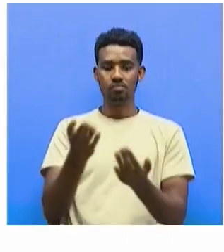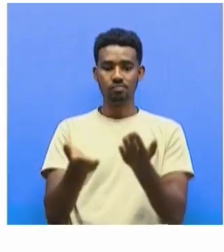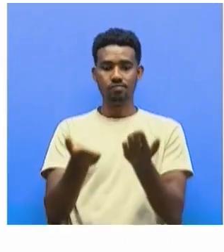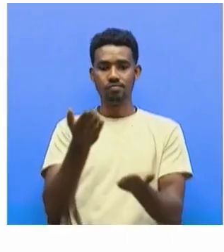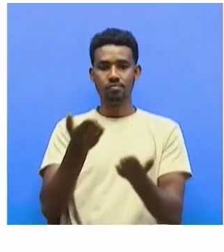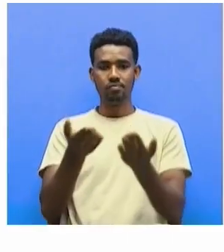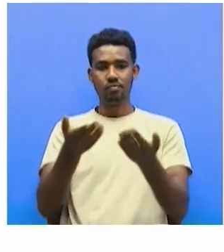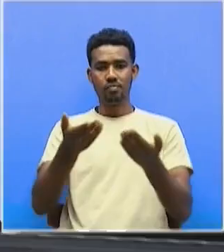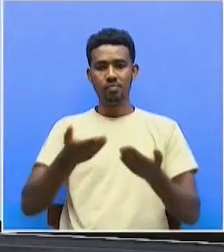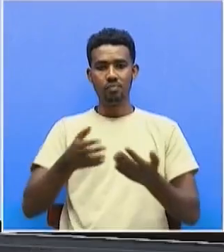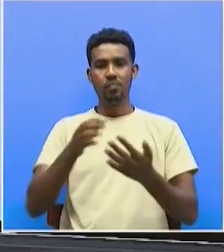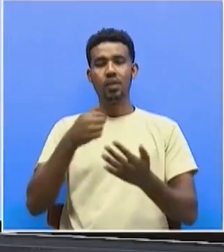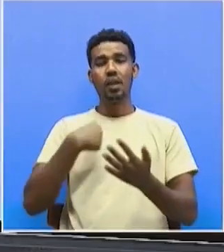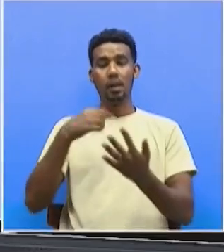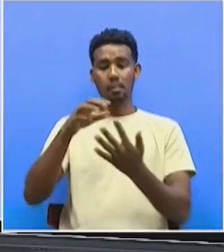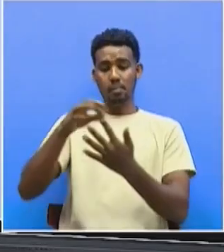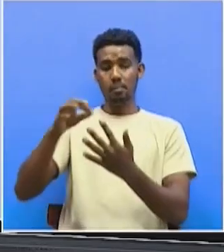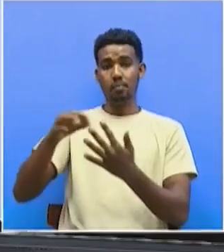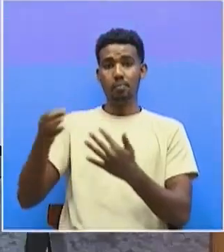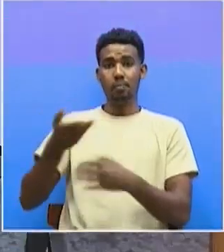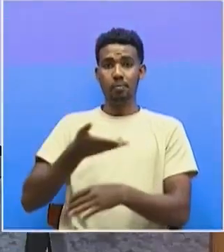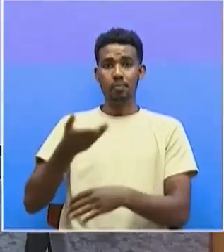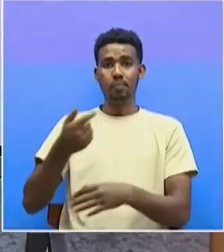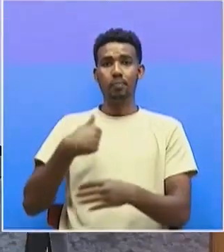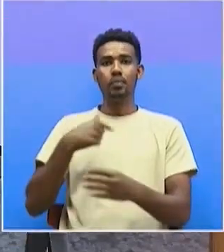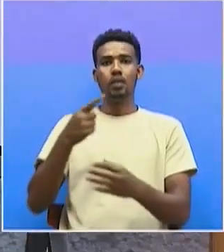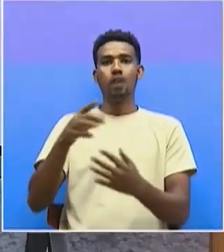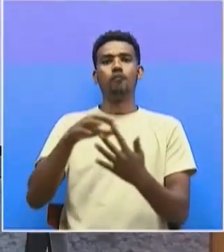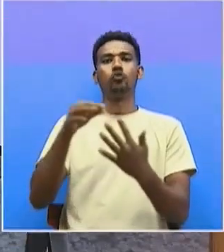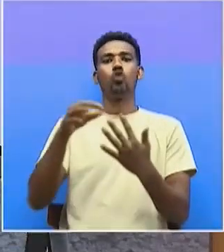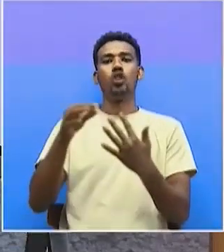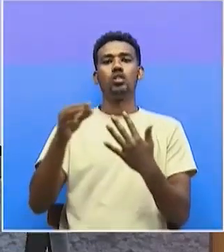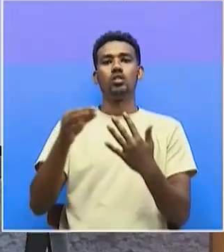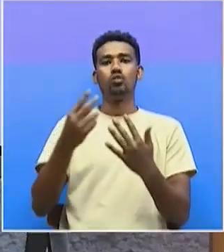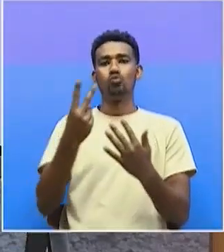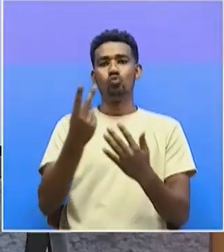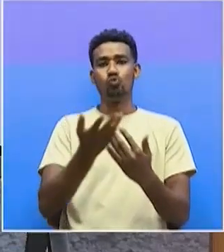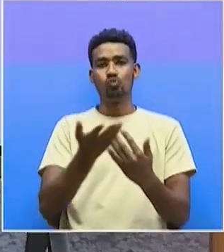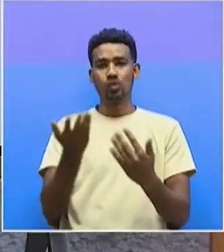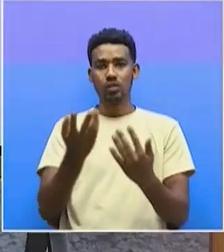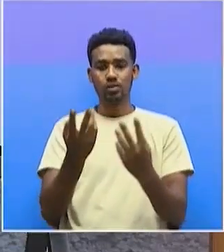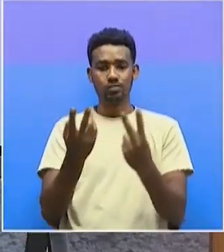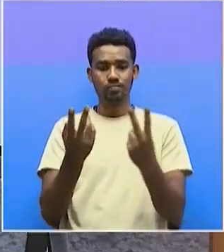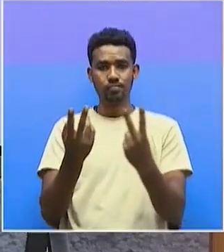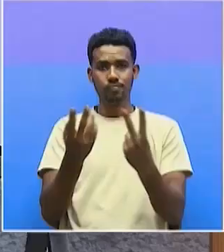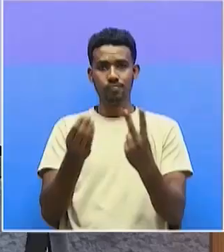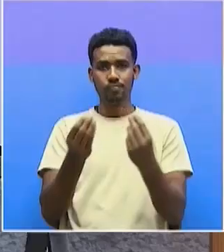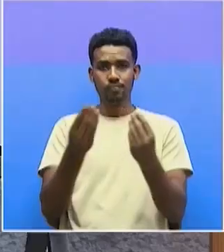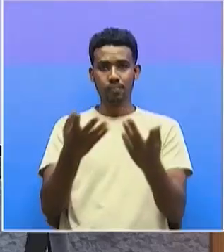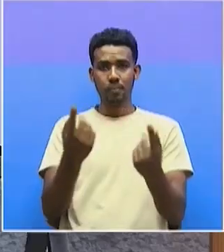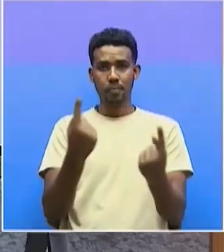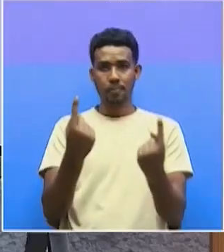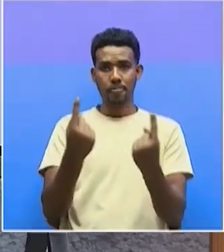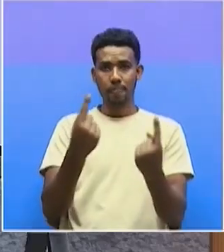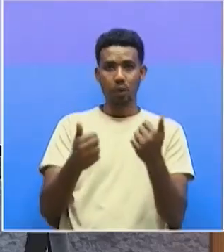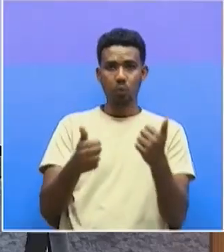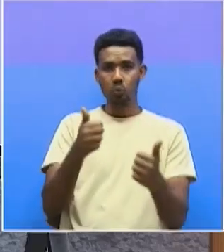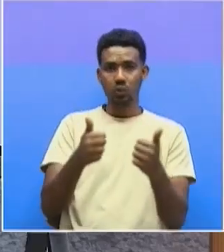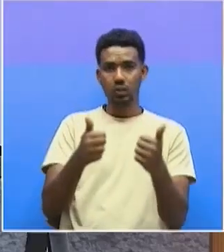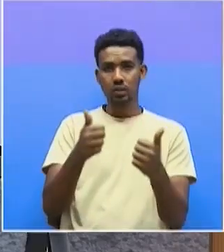Choice. It's all about choice. Then I will give you two things to prefer and choose one of them. For